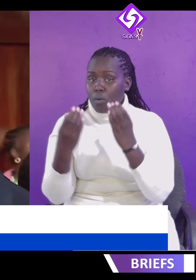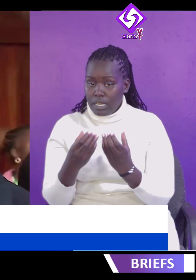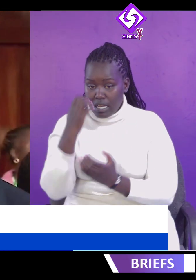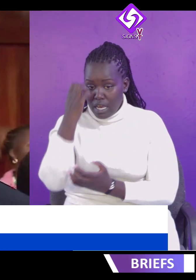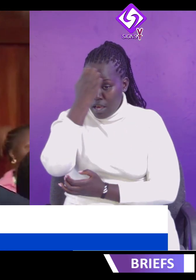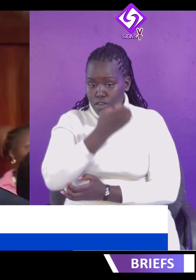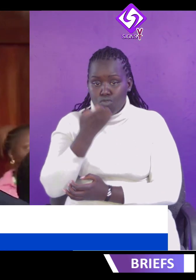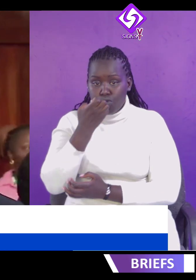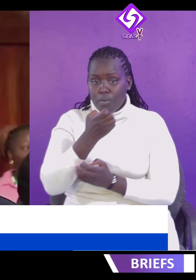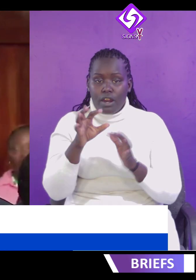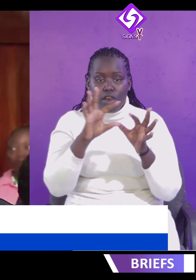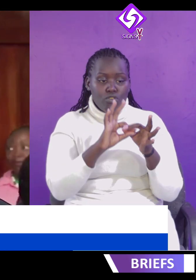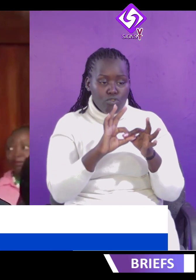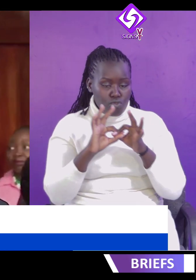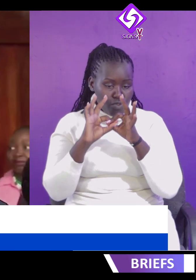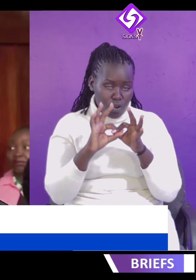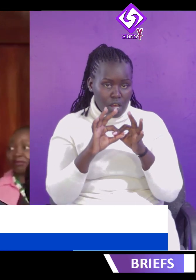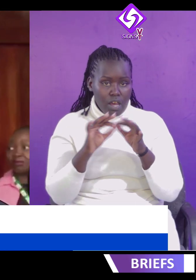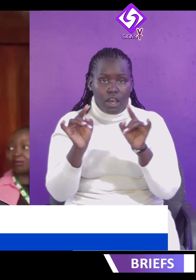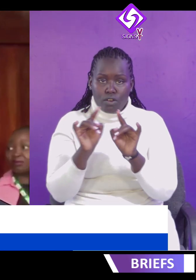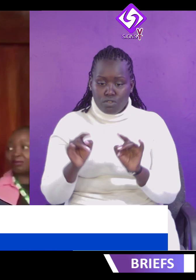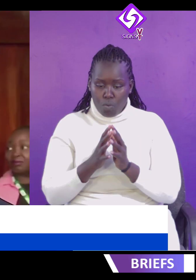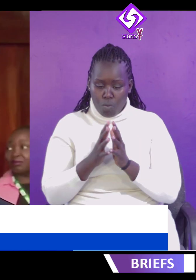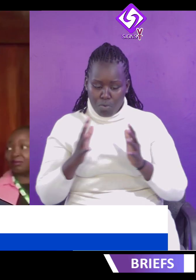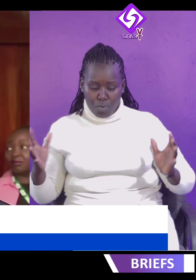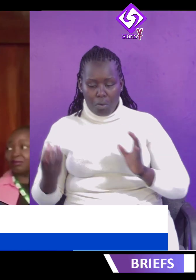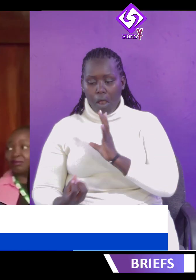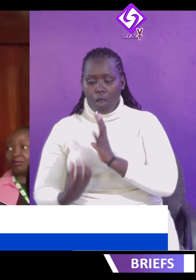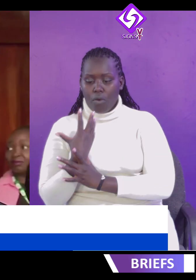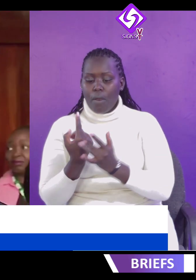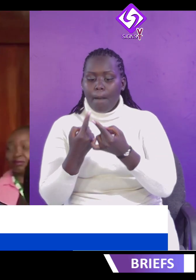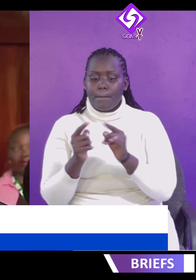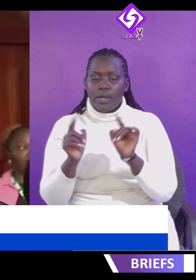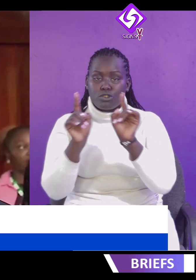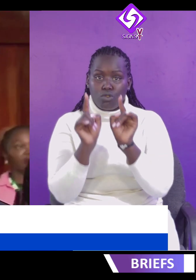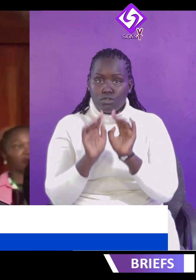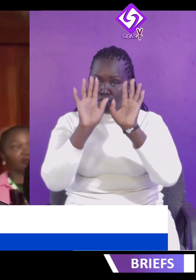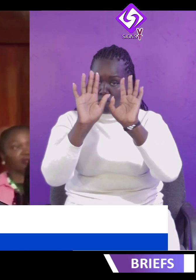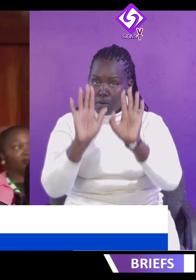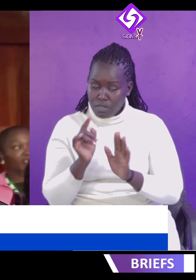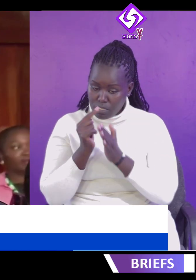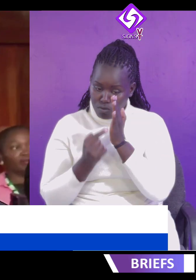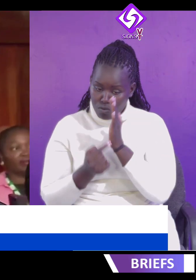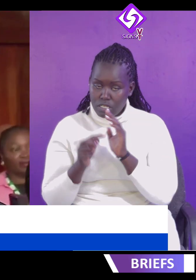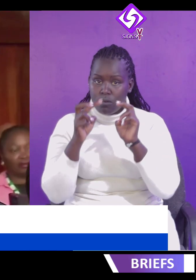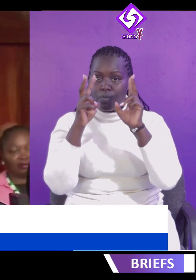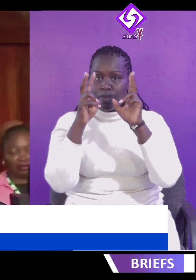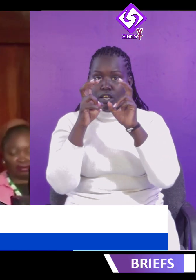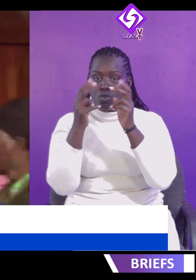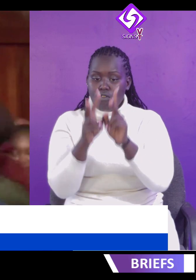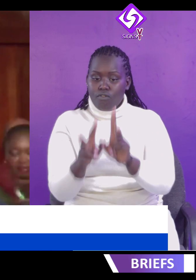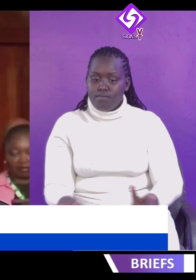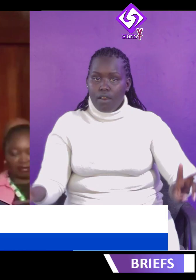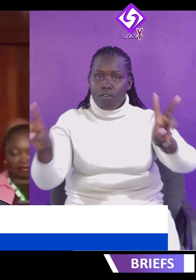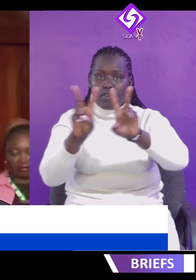Union, and then we expand growth. But also of importance is the issue of value adding